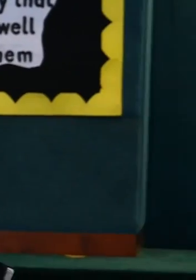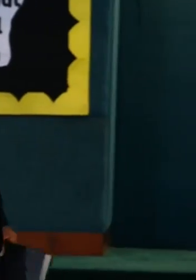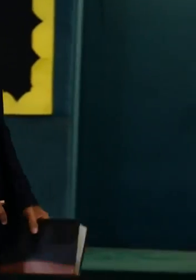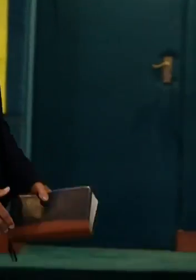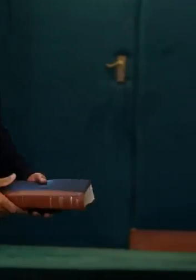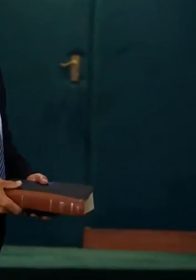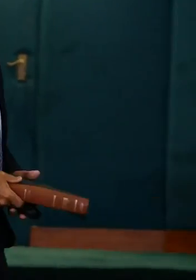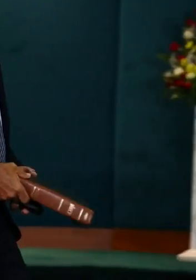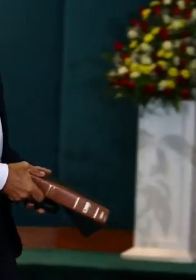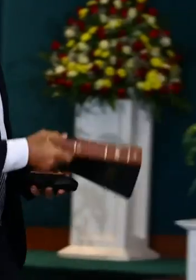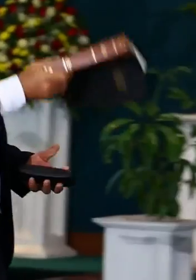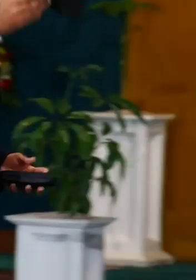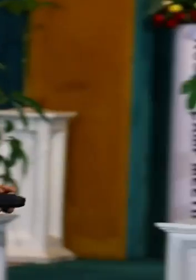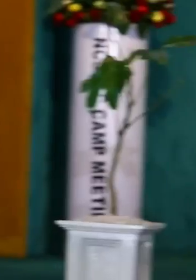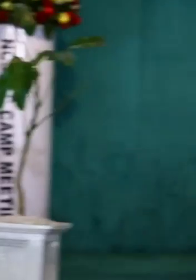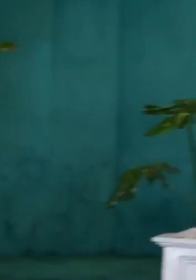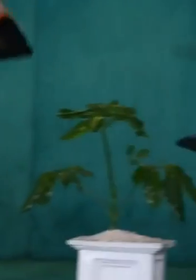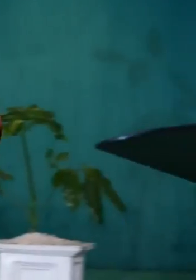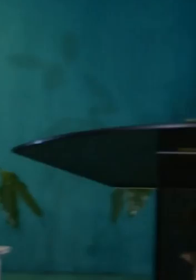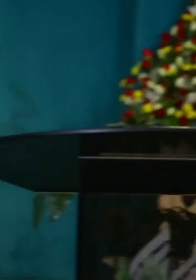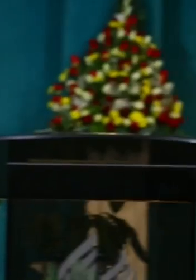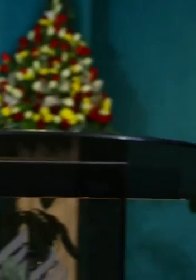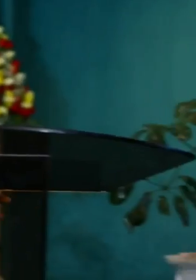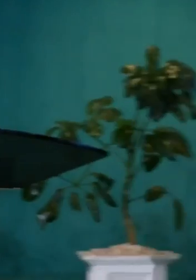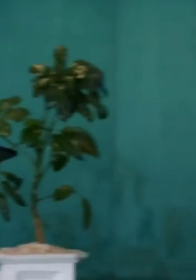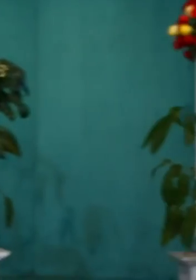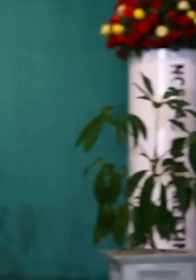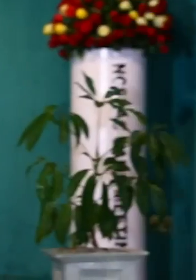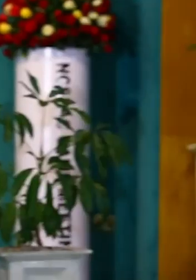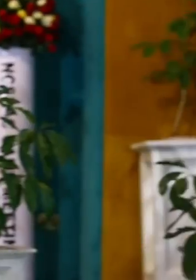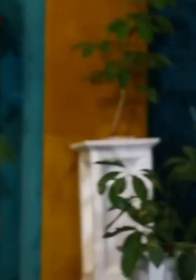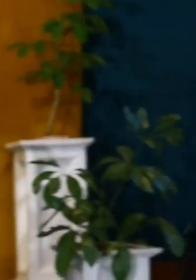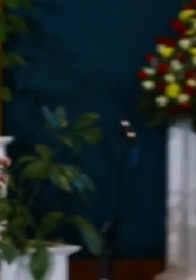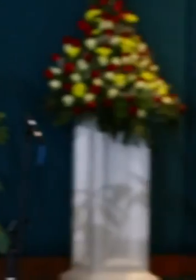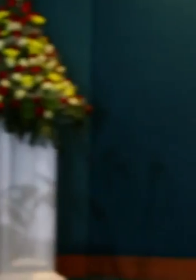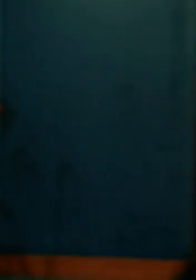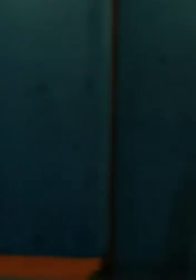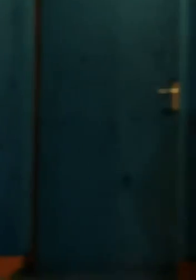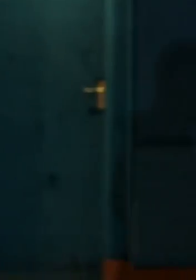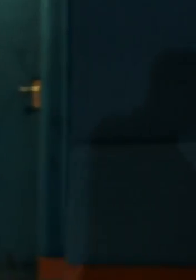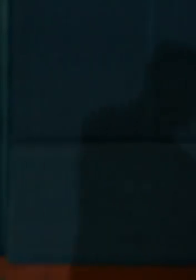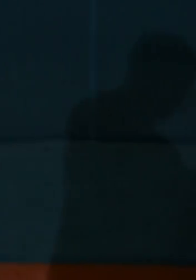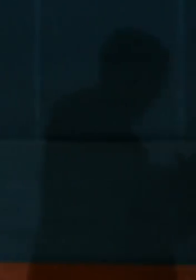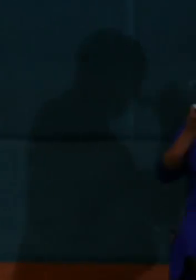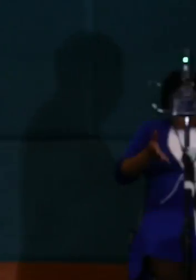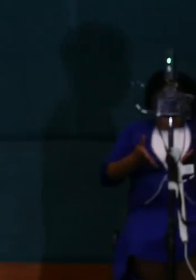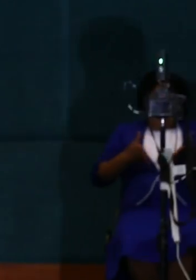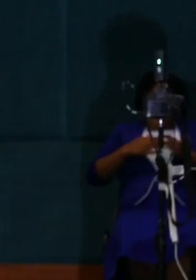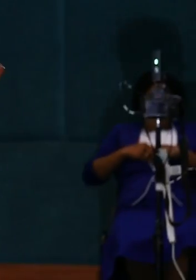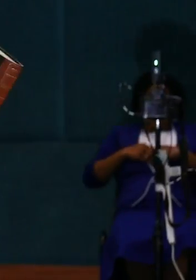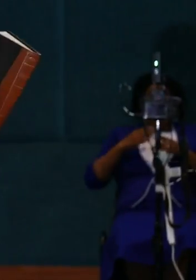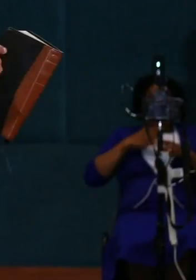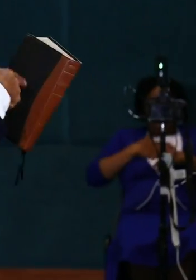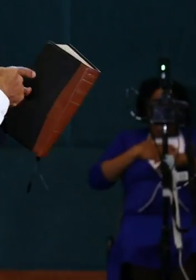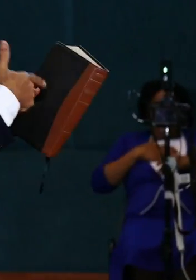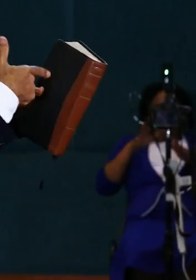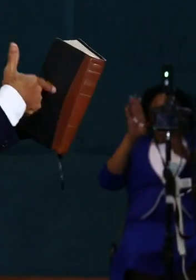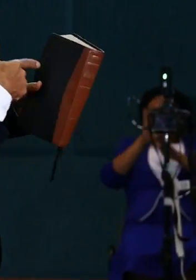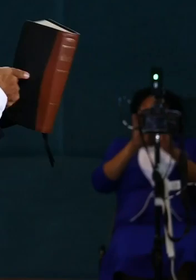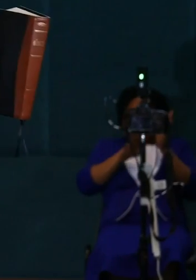I'll be in the number. And I don't care what happened in this church or outside the church. It's neither here nor there to me. I'll